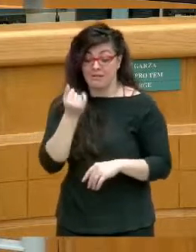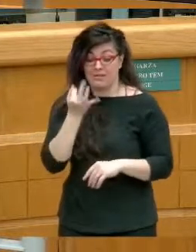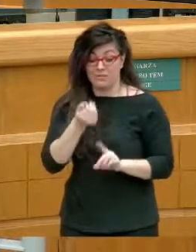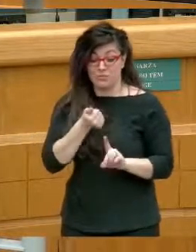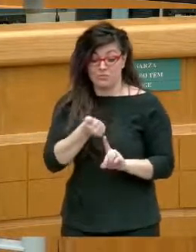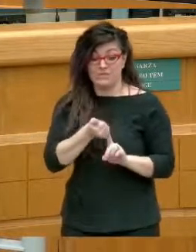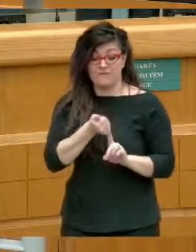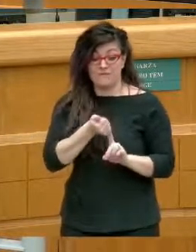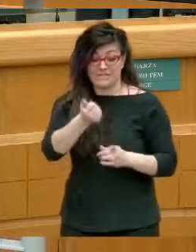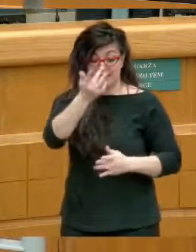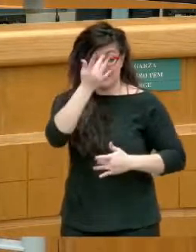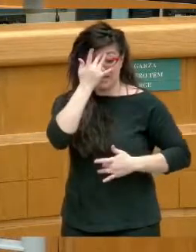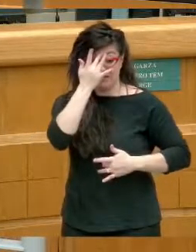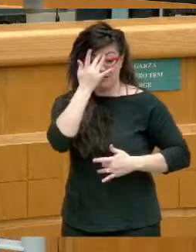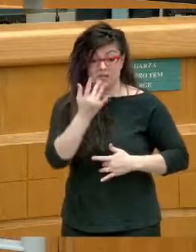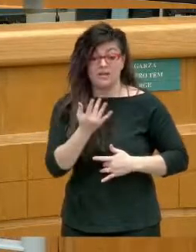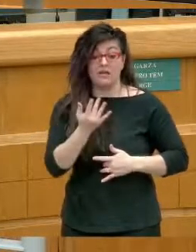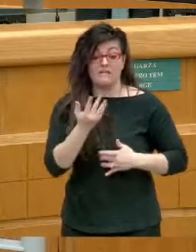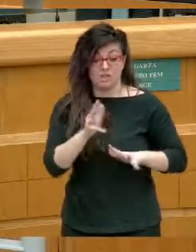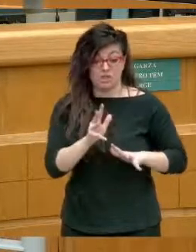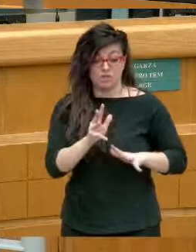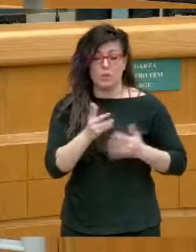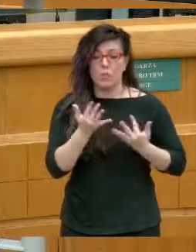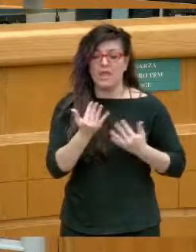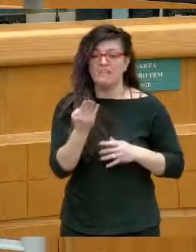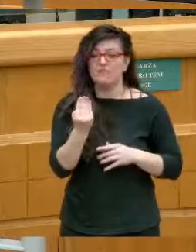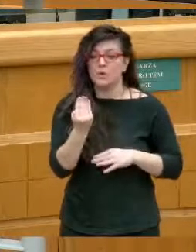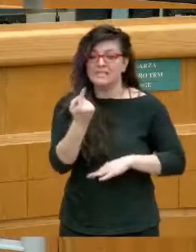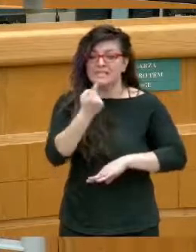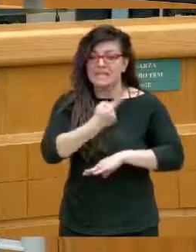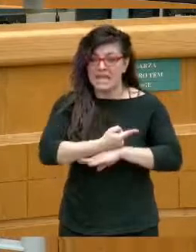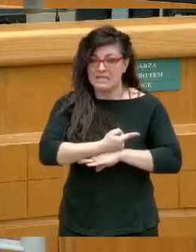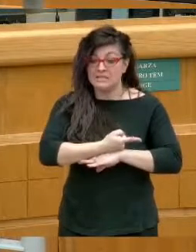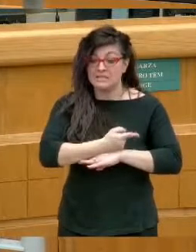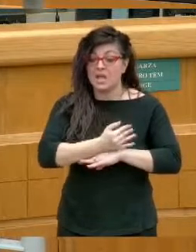and that should be enough time generally so that you're not infectious anymore.